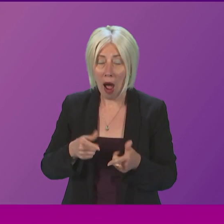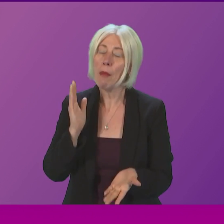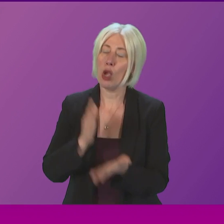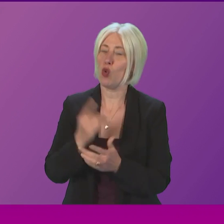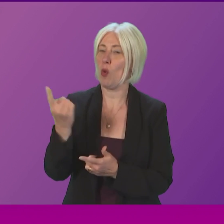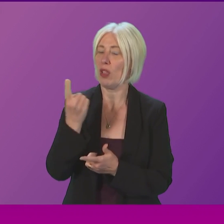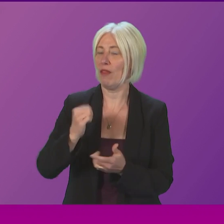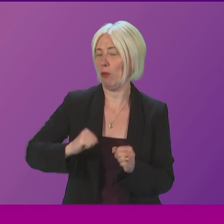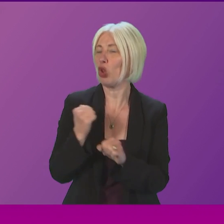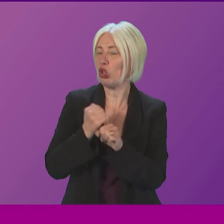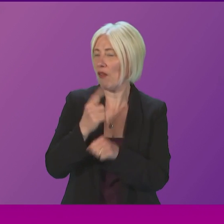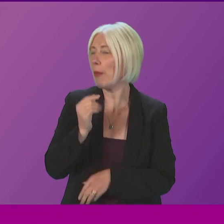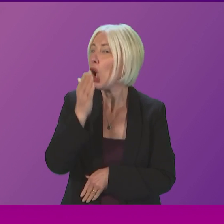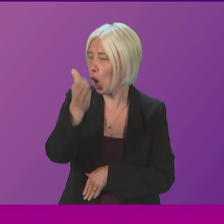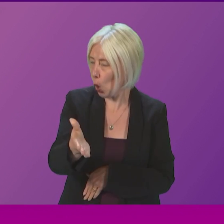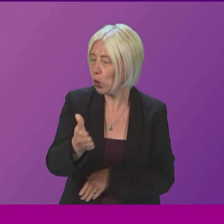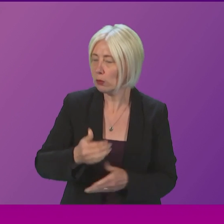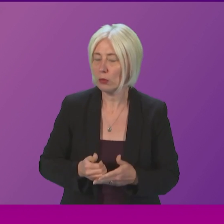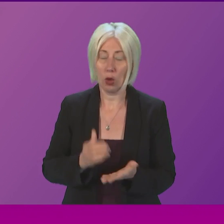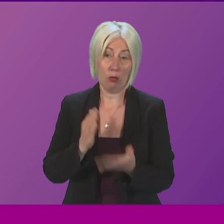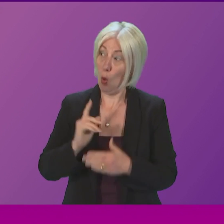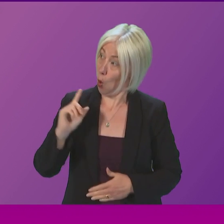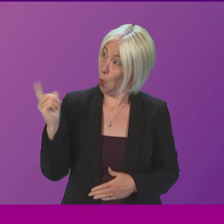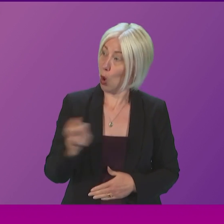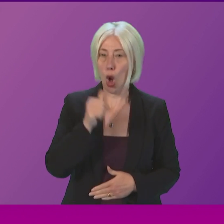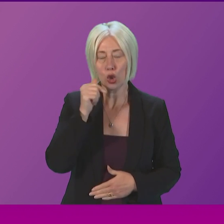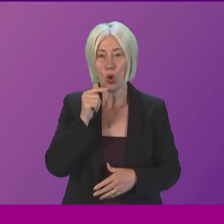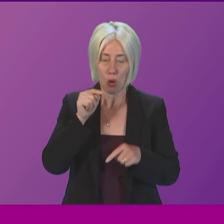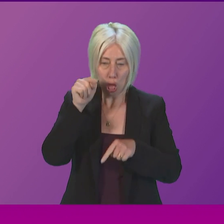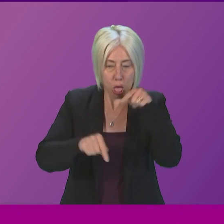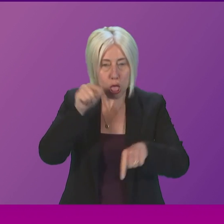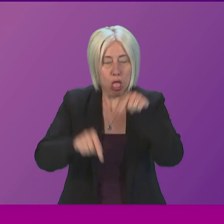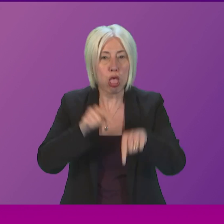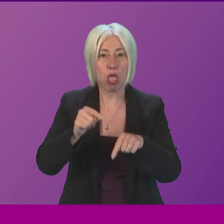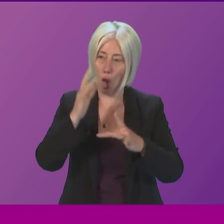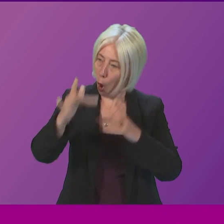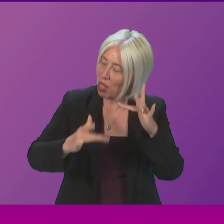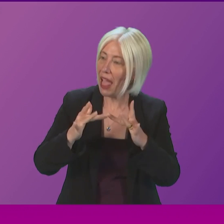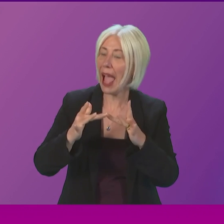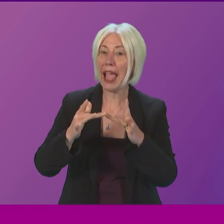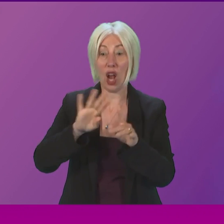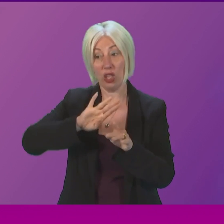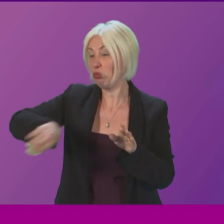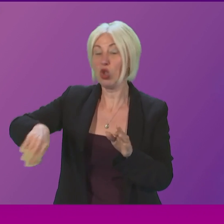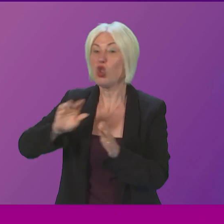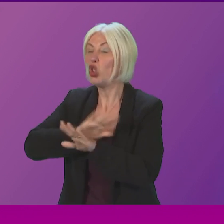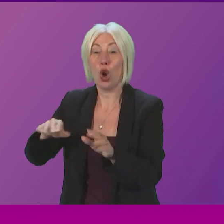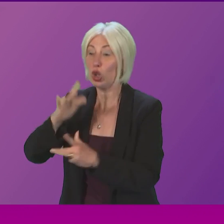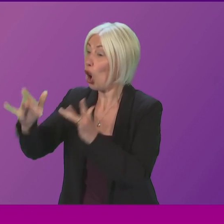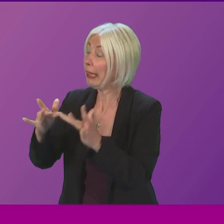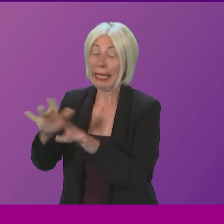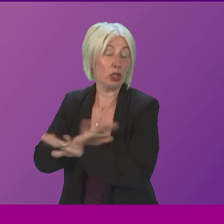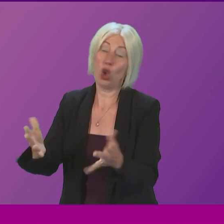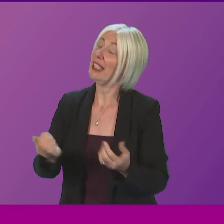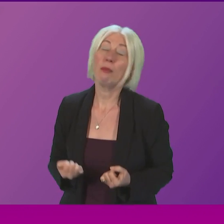Government is able to attend, because we all know that abuse or bullying online and offline is totally unacceptable.